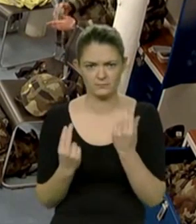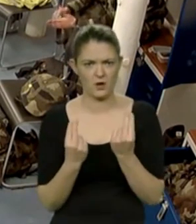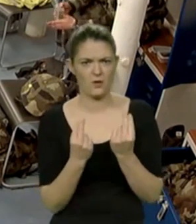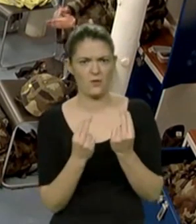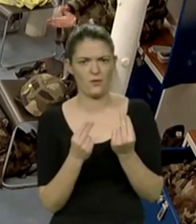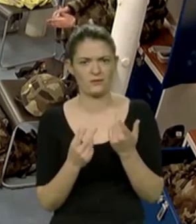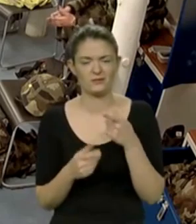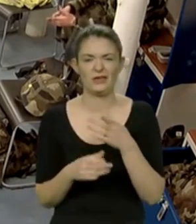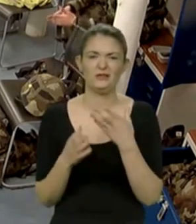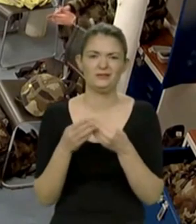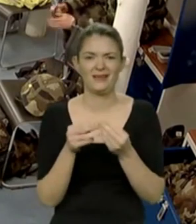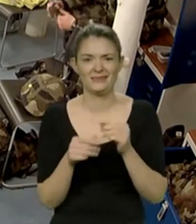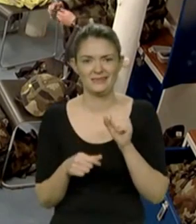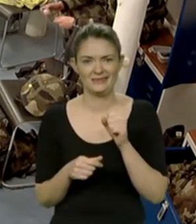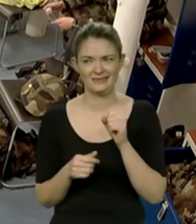check it out.